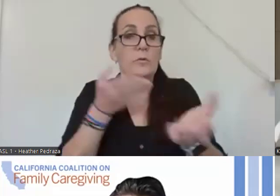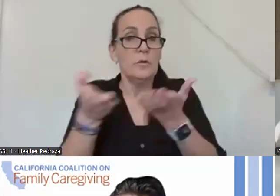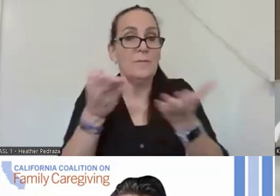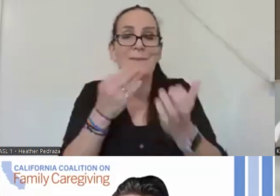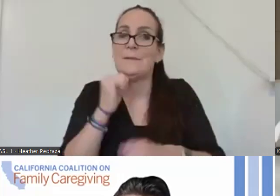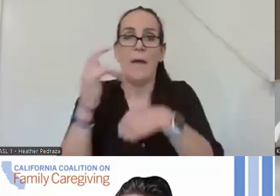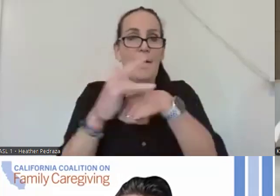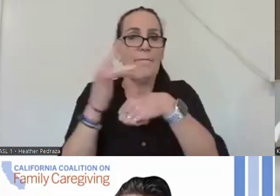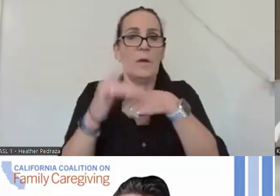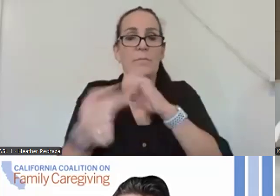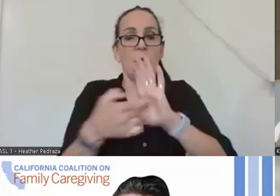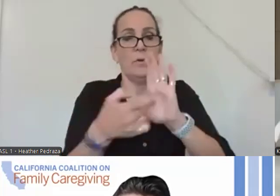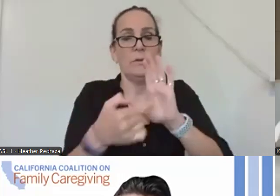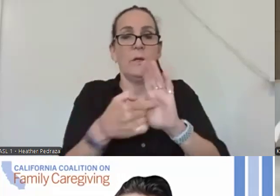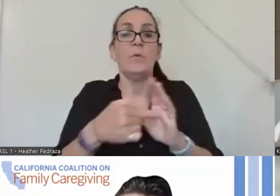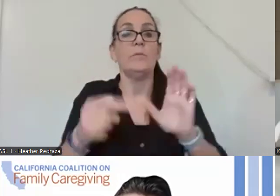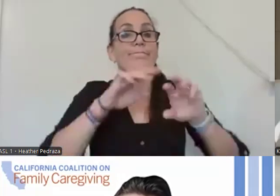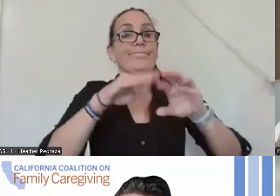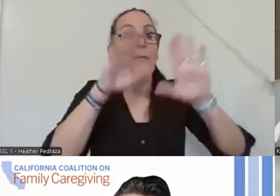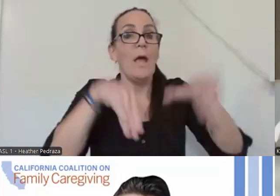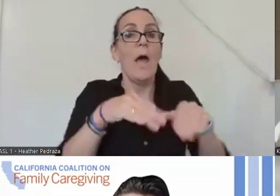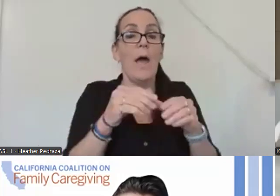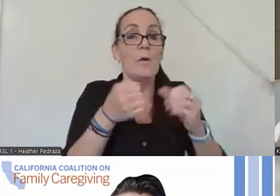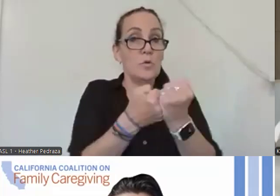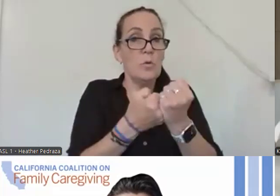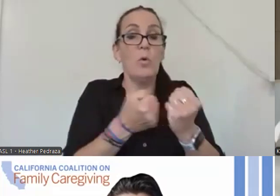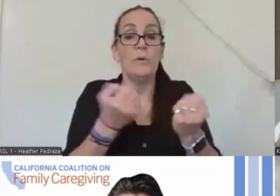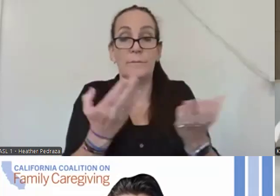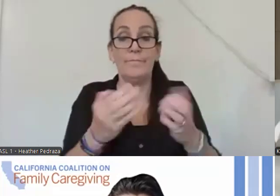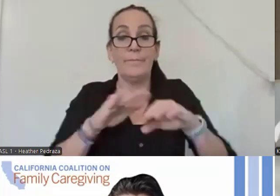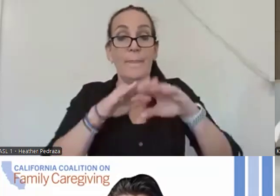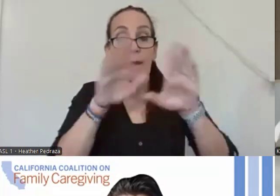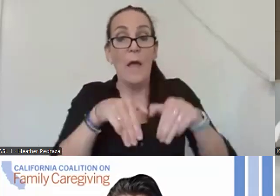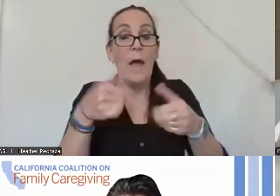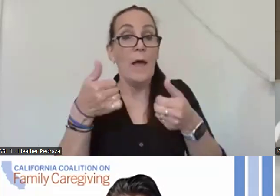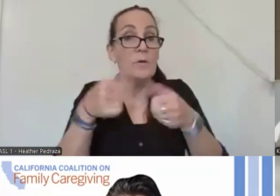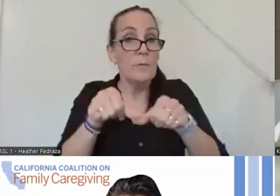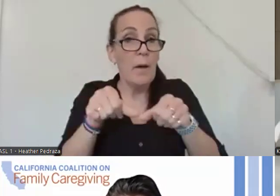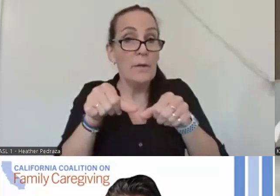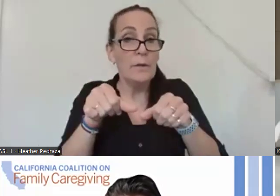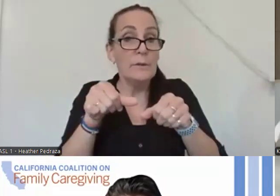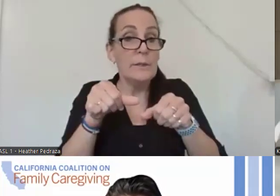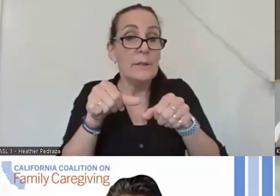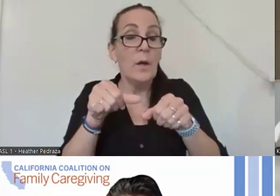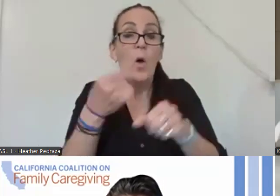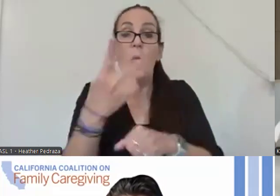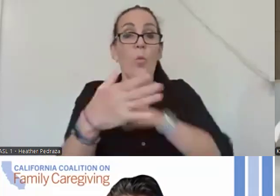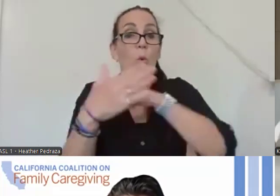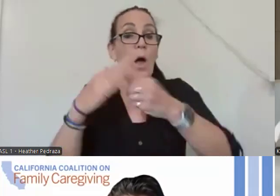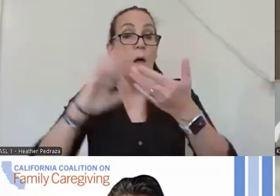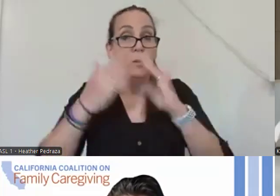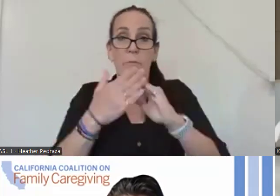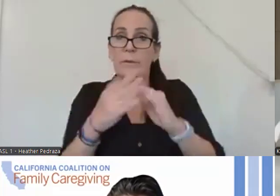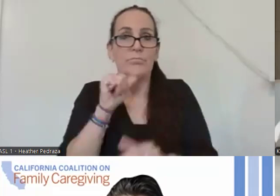example, we talk about housing supports, housing deposits. One of the communities has really not shown